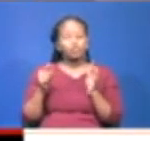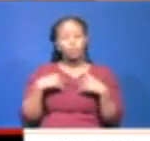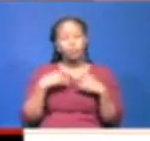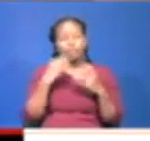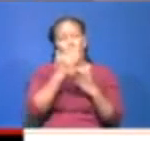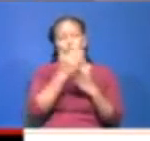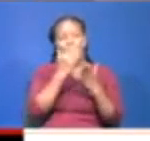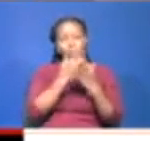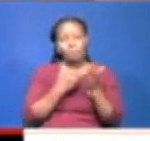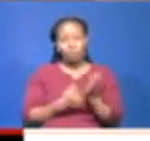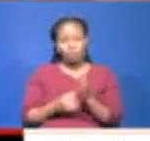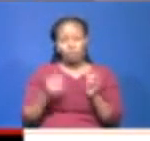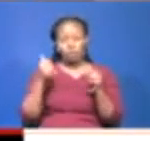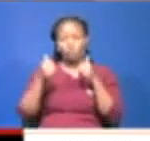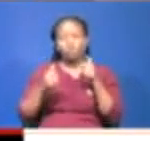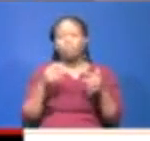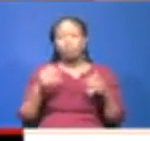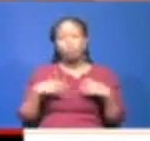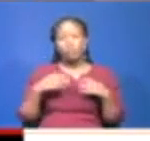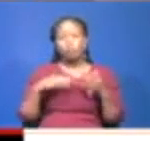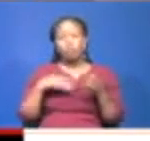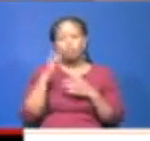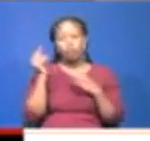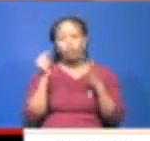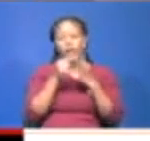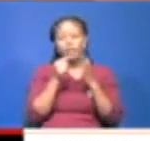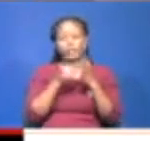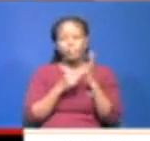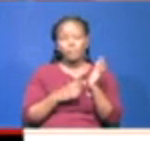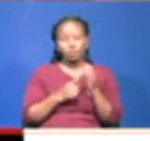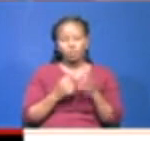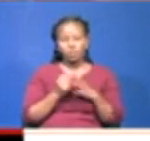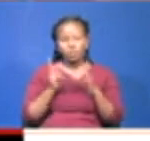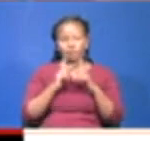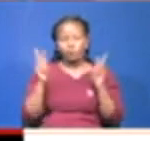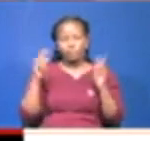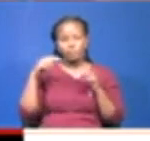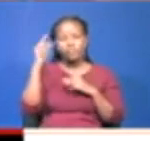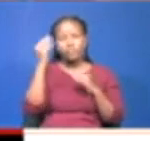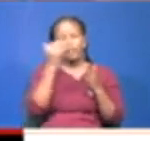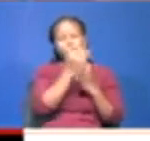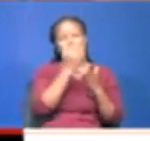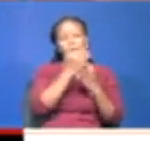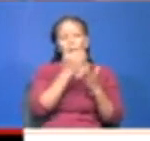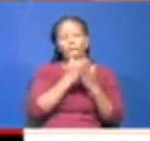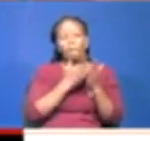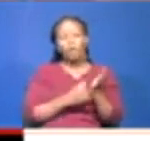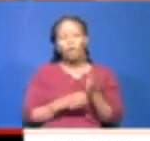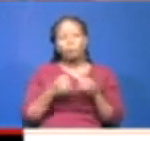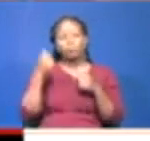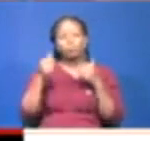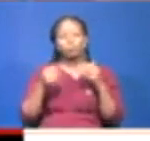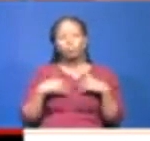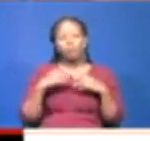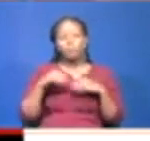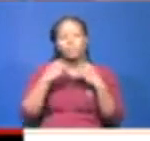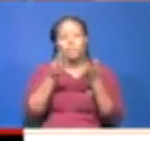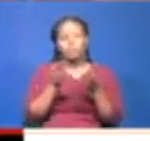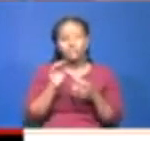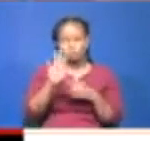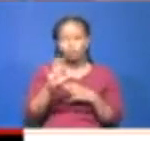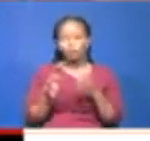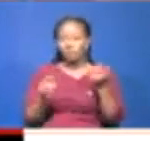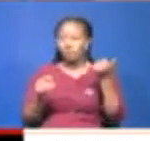will also be personal coaching and mentoring. So a very, very high caliber program, mm-hmm. Delivered at your doorstep, on your mobile